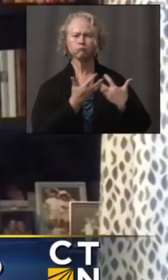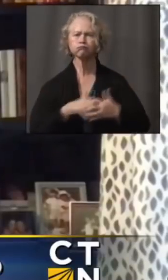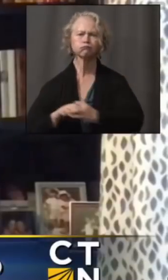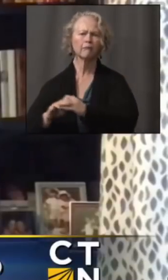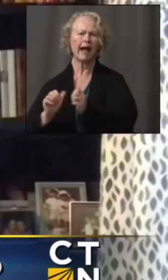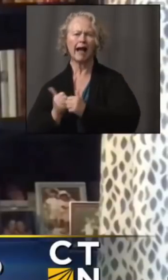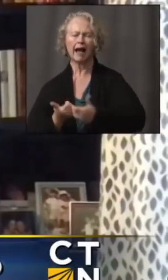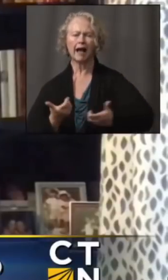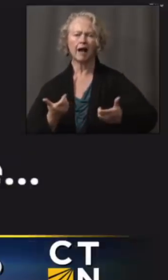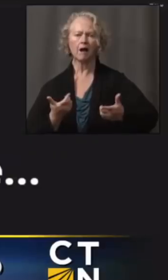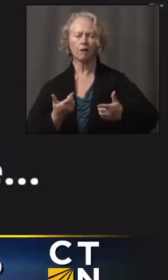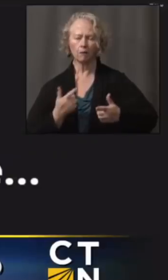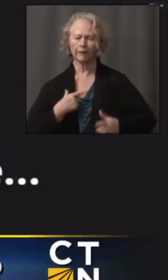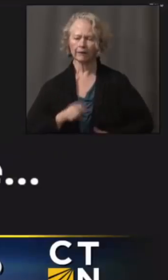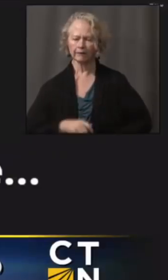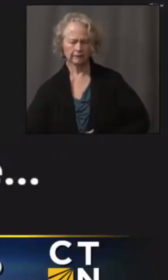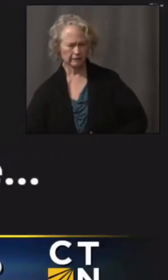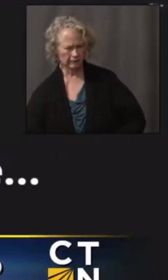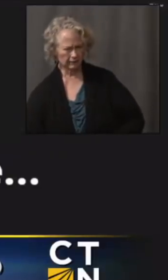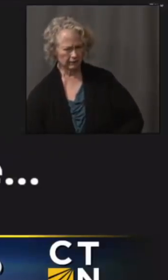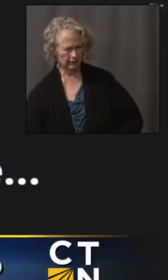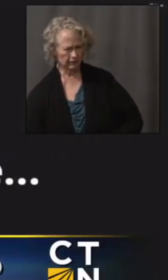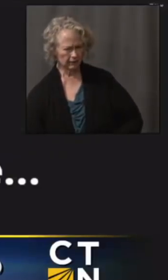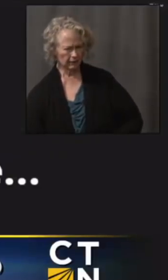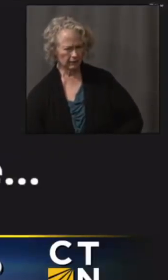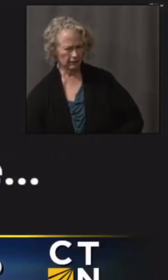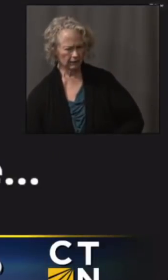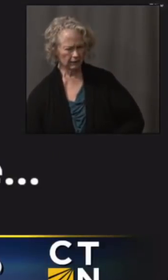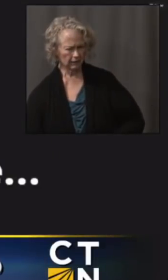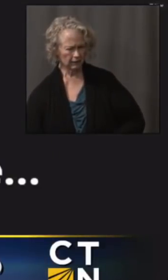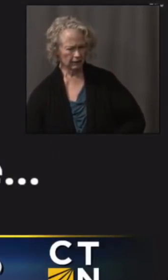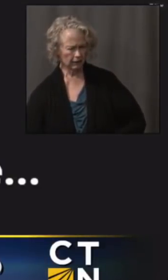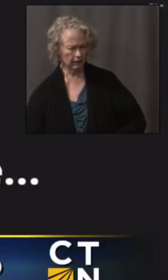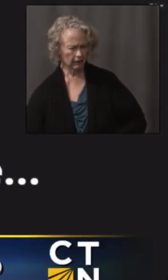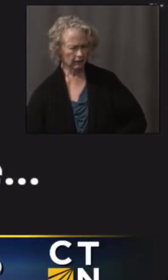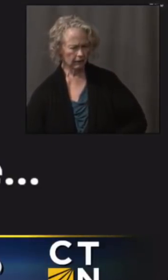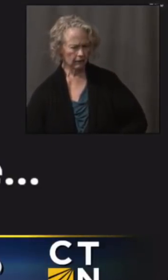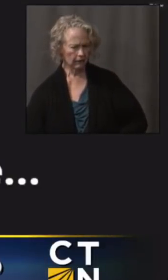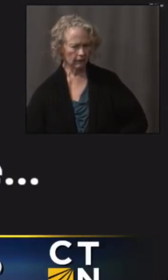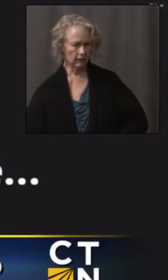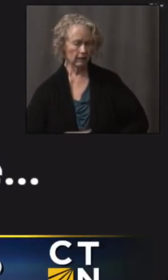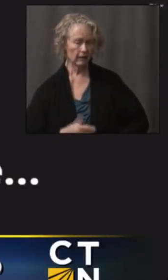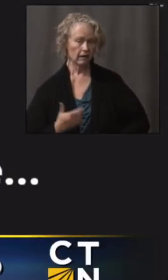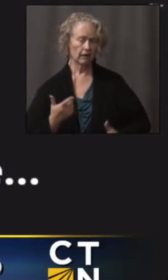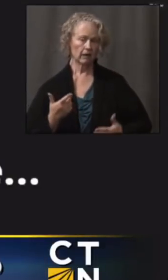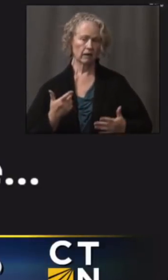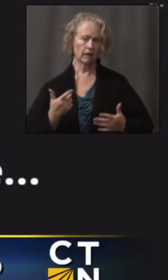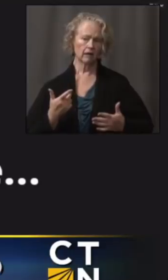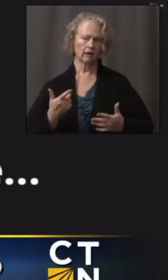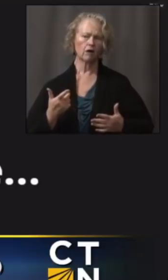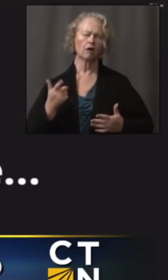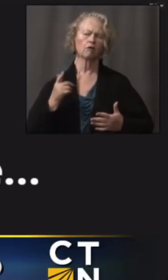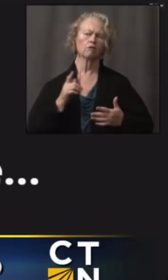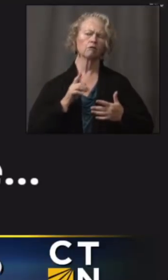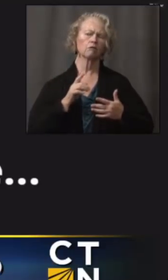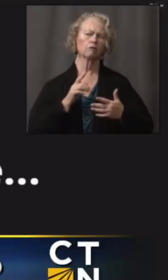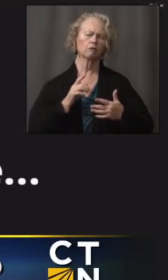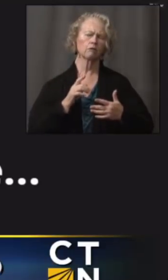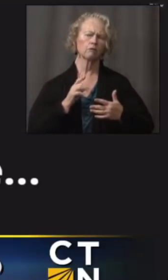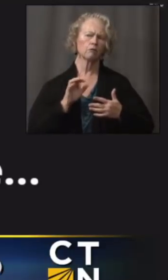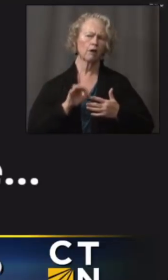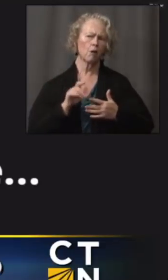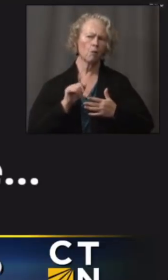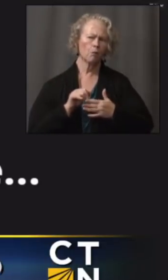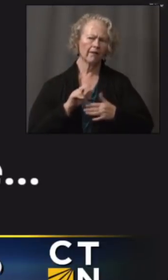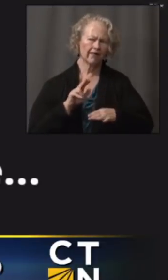January 20th. And the National Guard funding, which you're asking an extension to the end of June next year, what are the